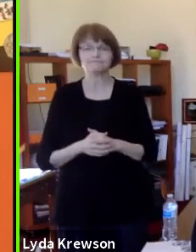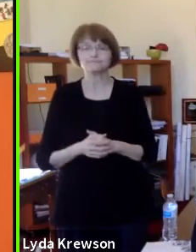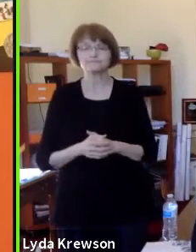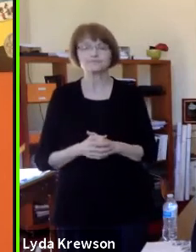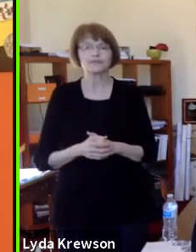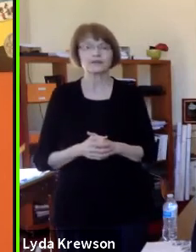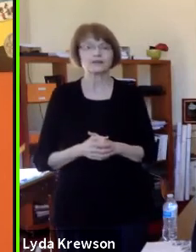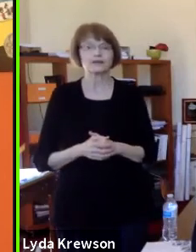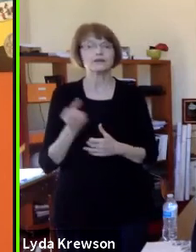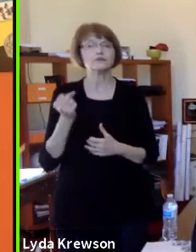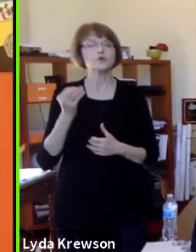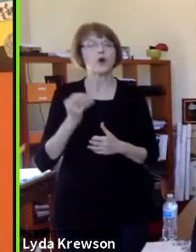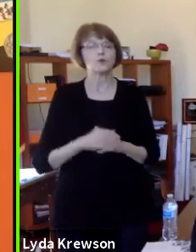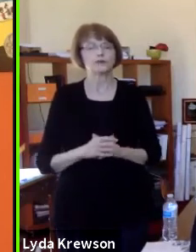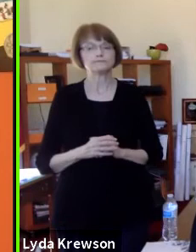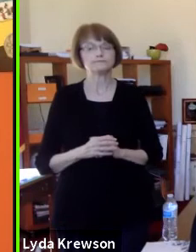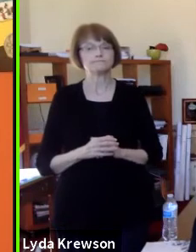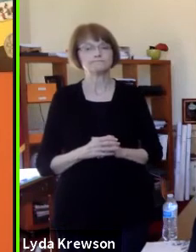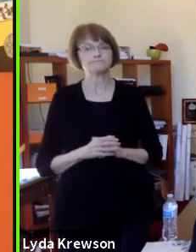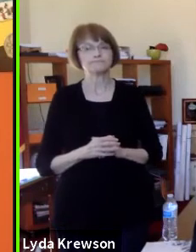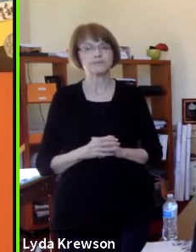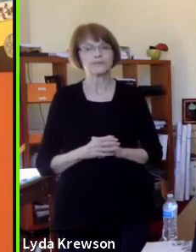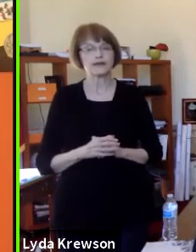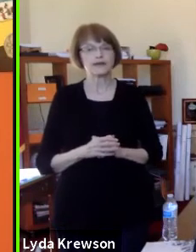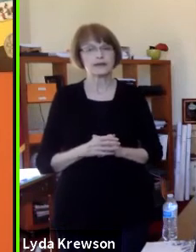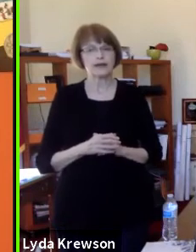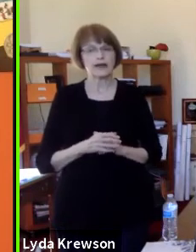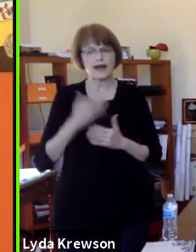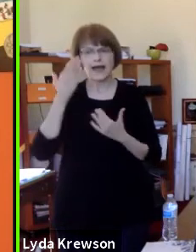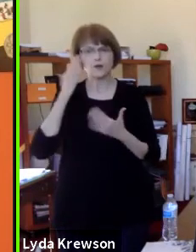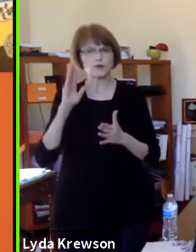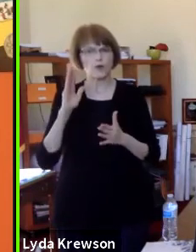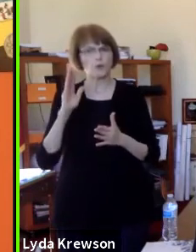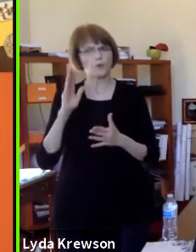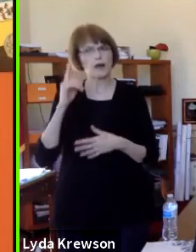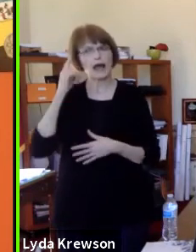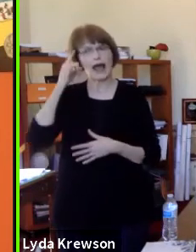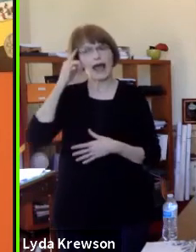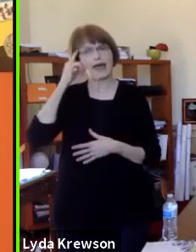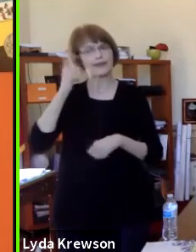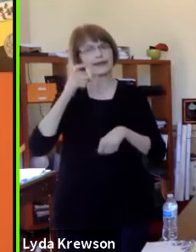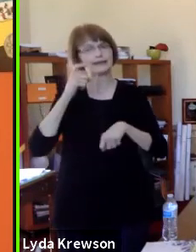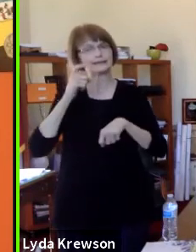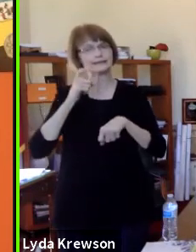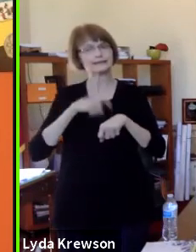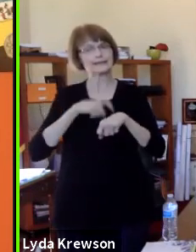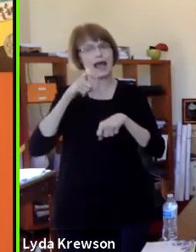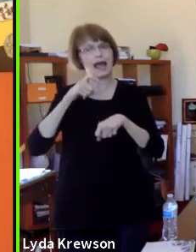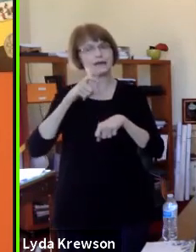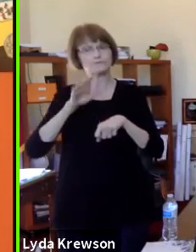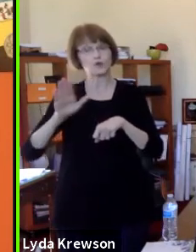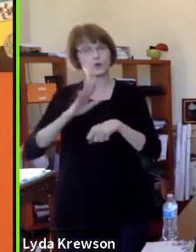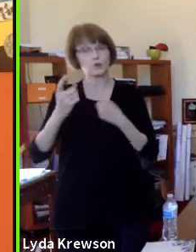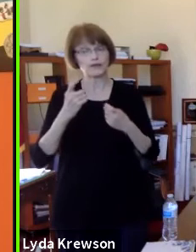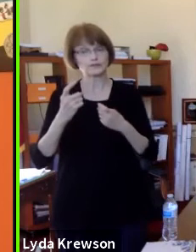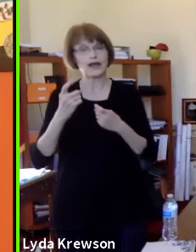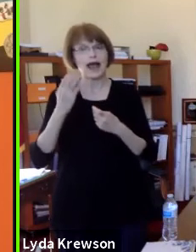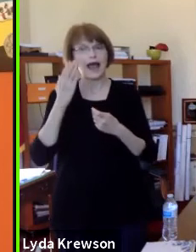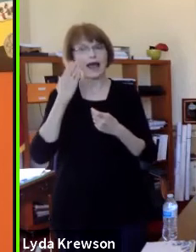So I don't know, I think it's probably about time to go to your questions. I know you guys have worked hard